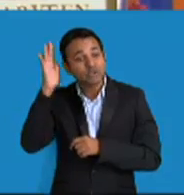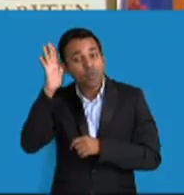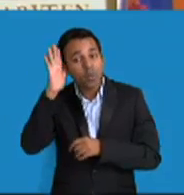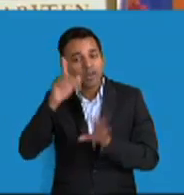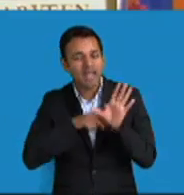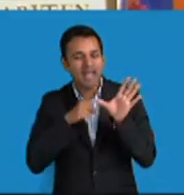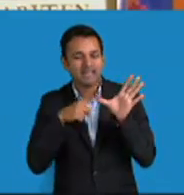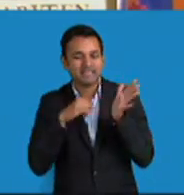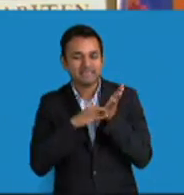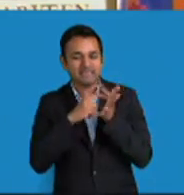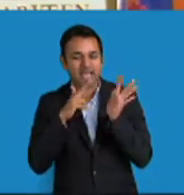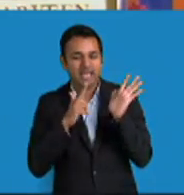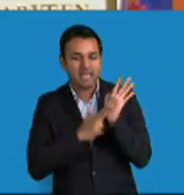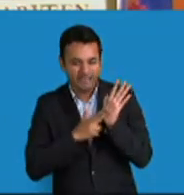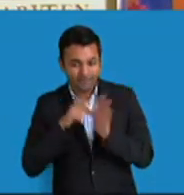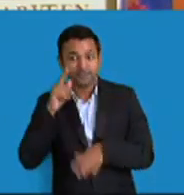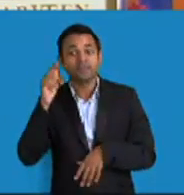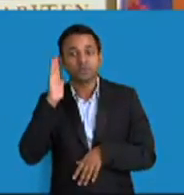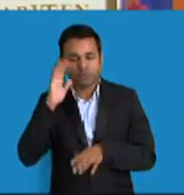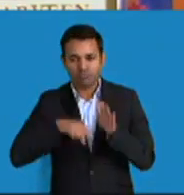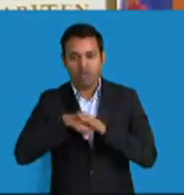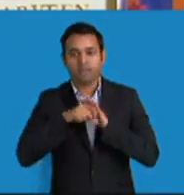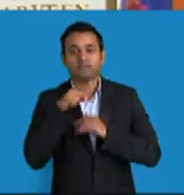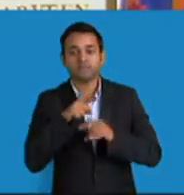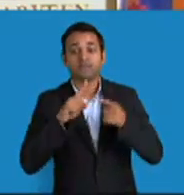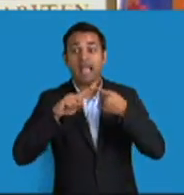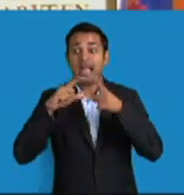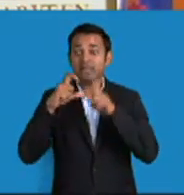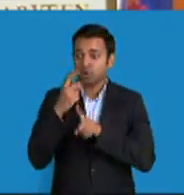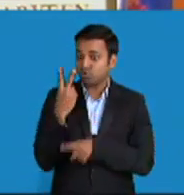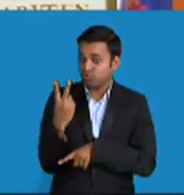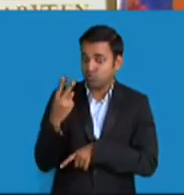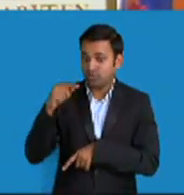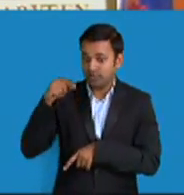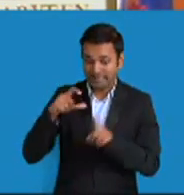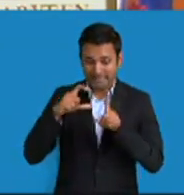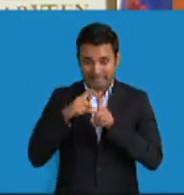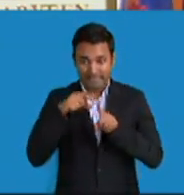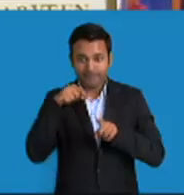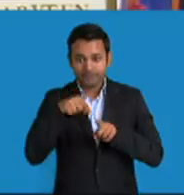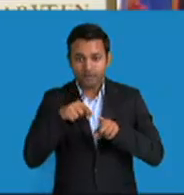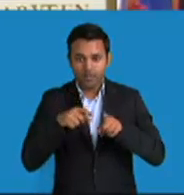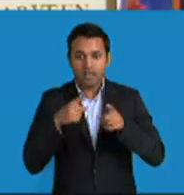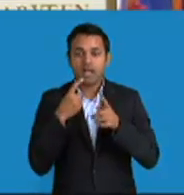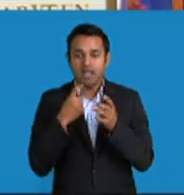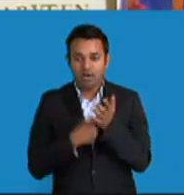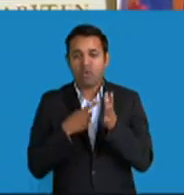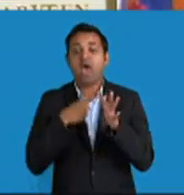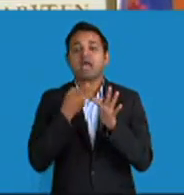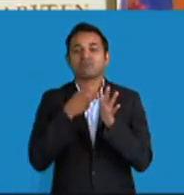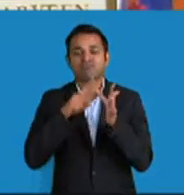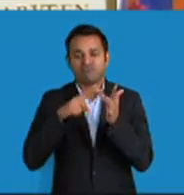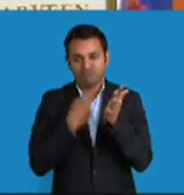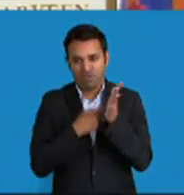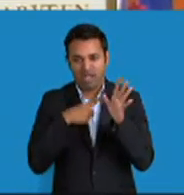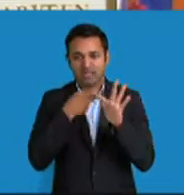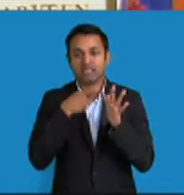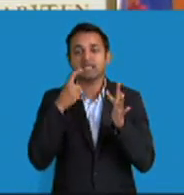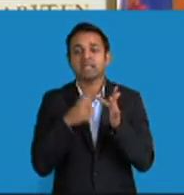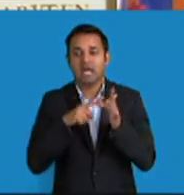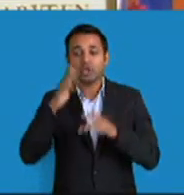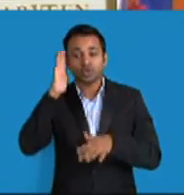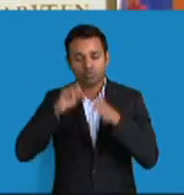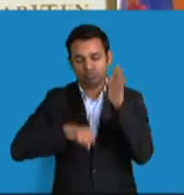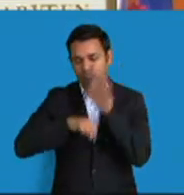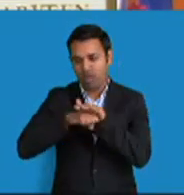category. ED2D, the 23 schools. Rakiraki Public School was the top school, Madam Speaker.